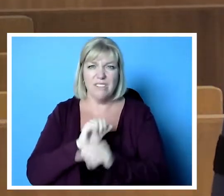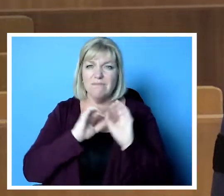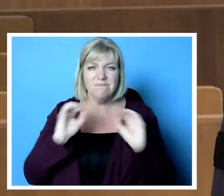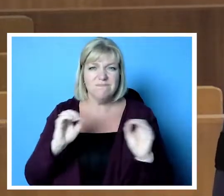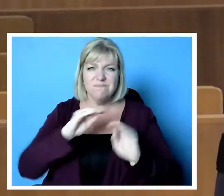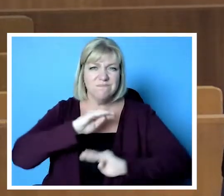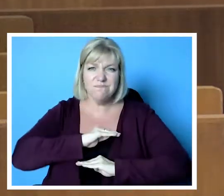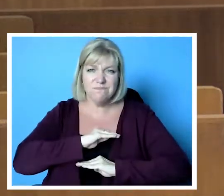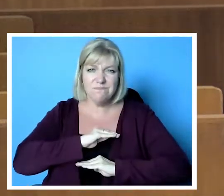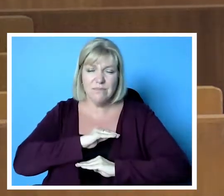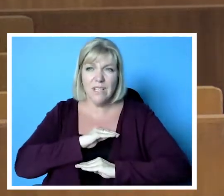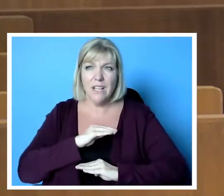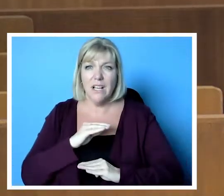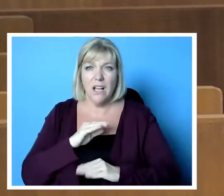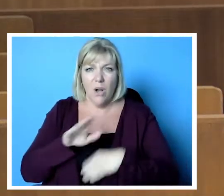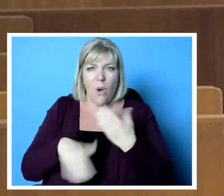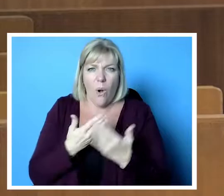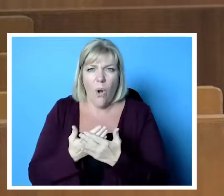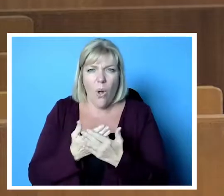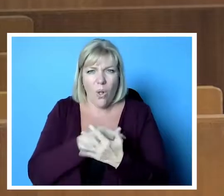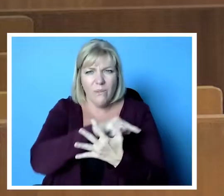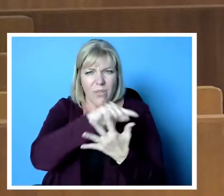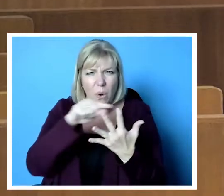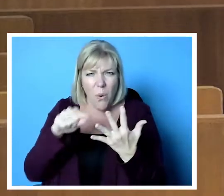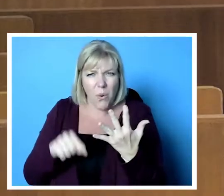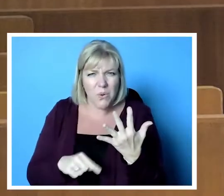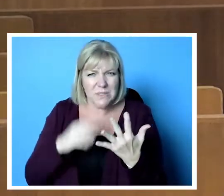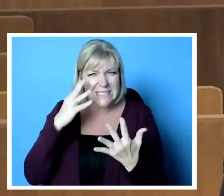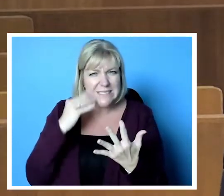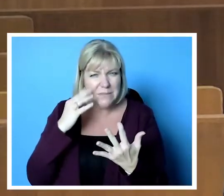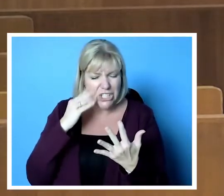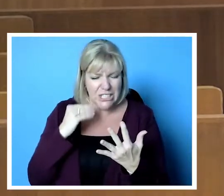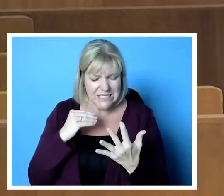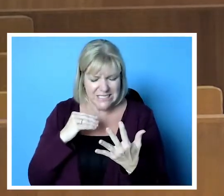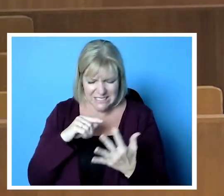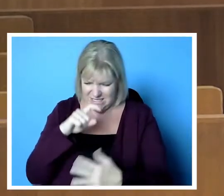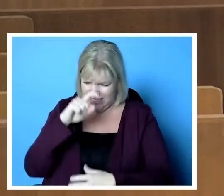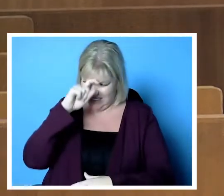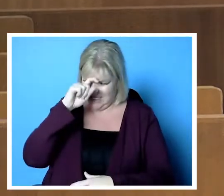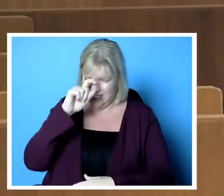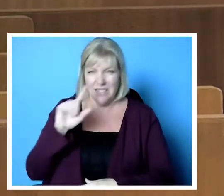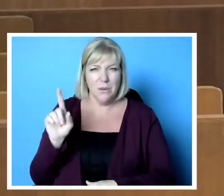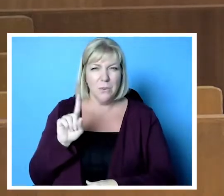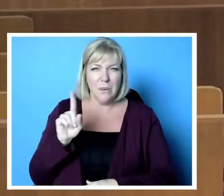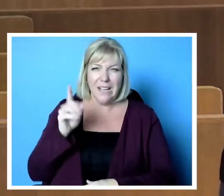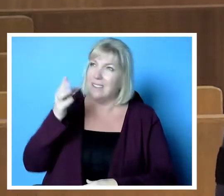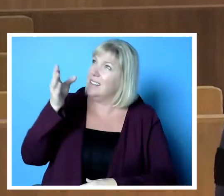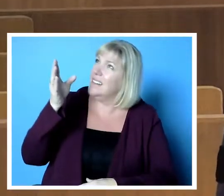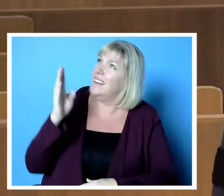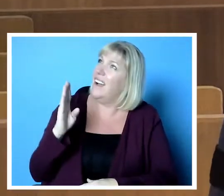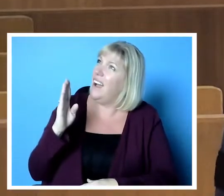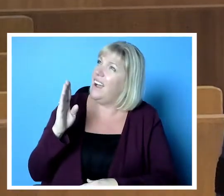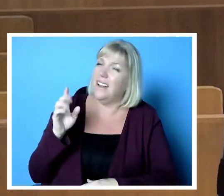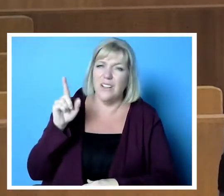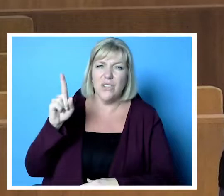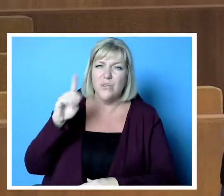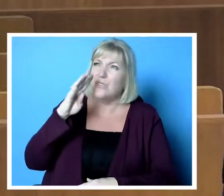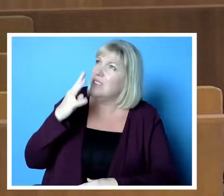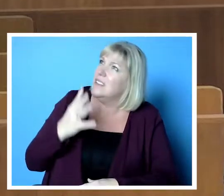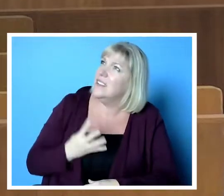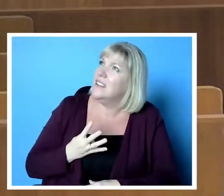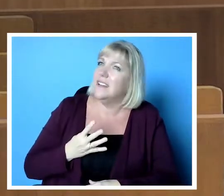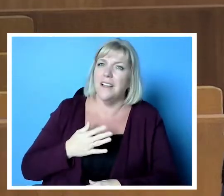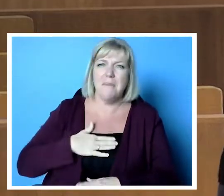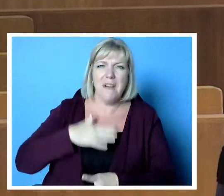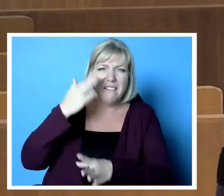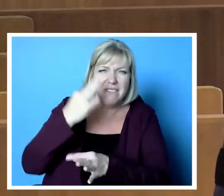That's when we find ourselves brought into a questioning period of our beliefs. We question our faith in